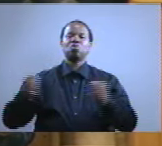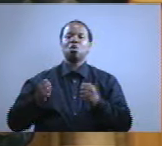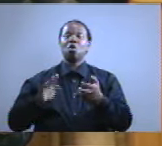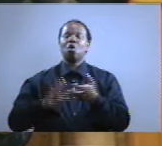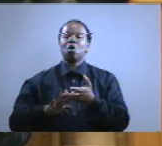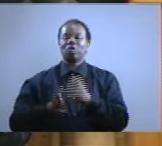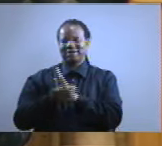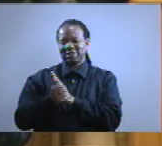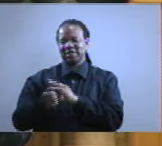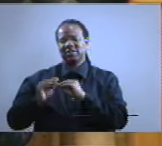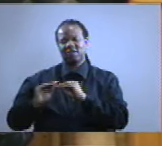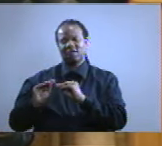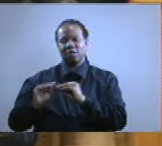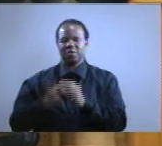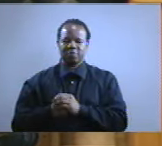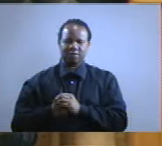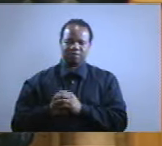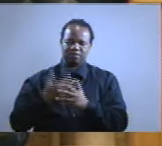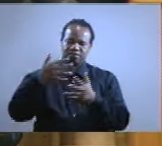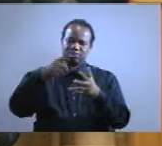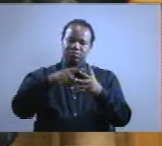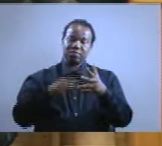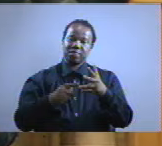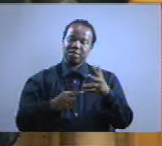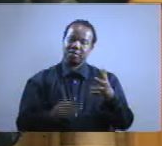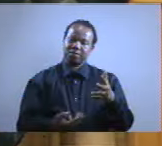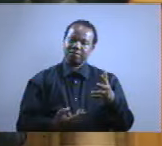development. There are an estimated